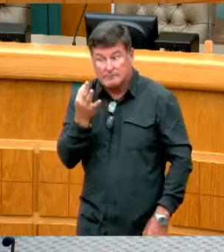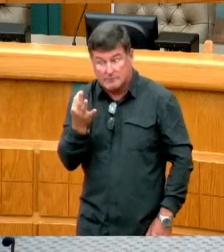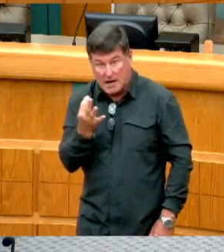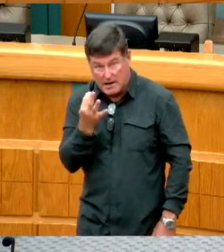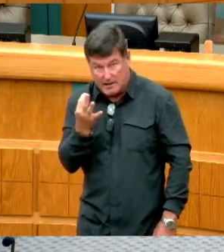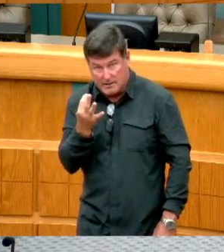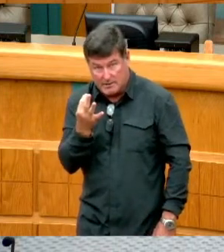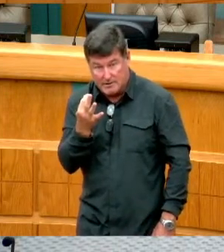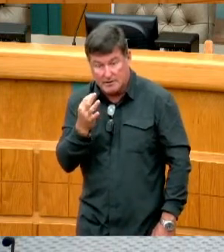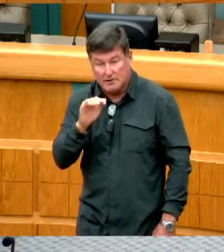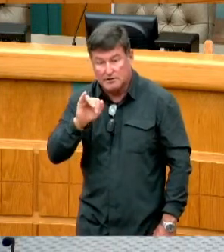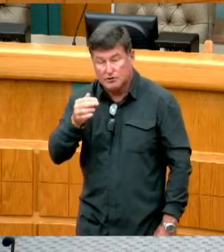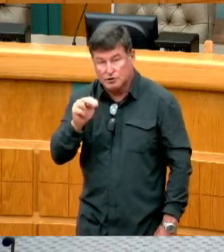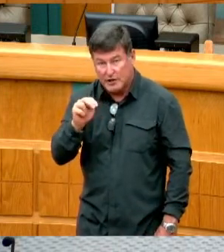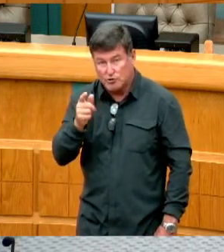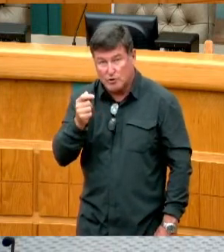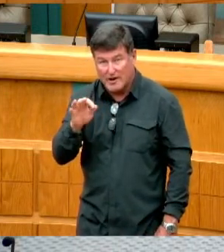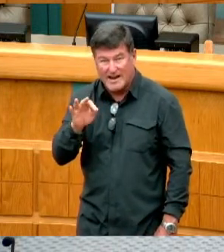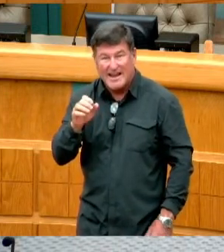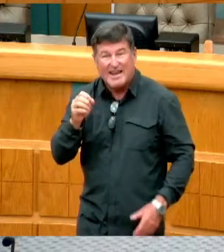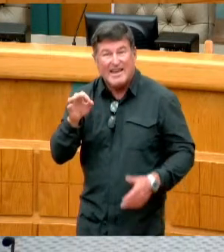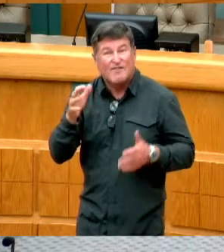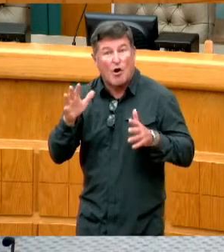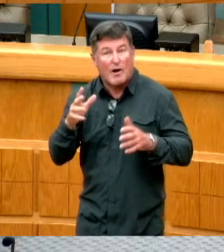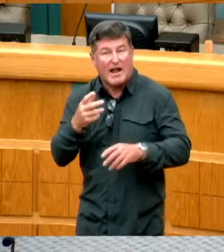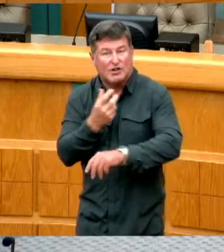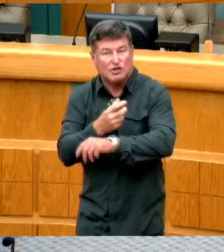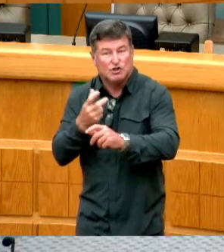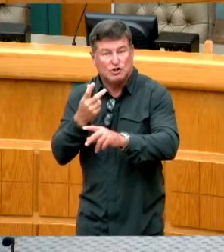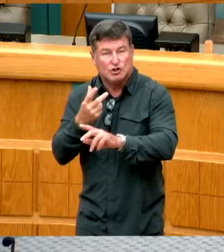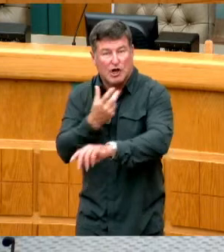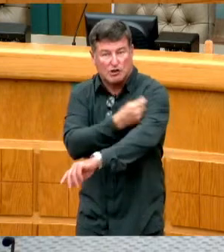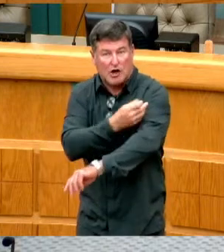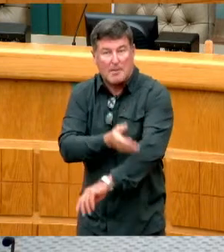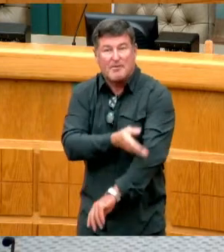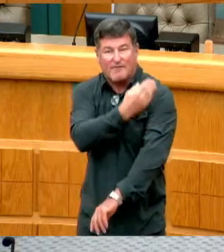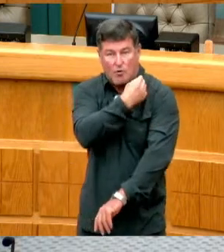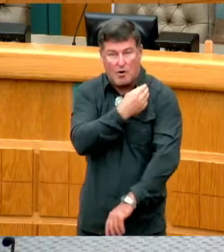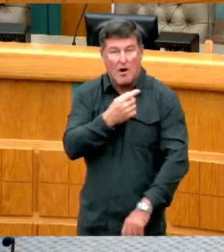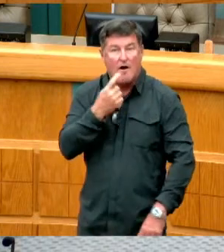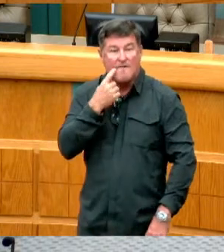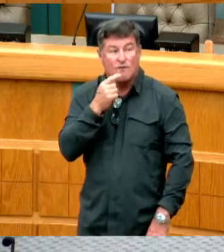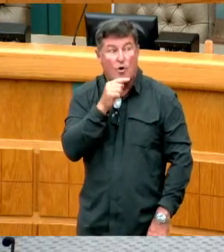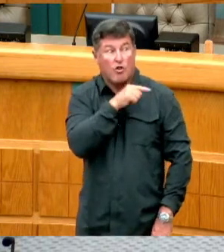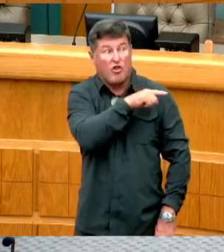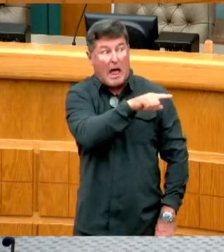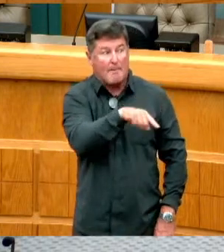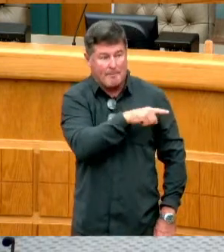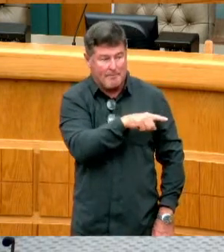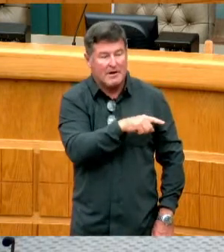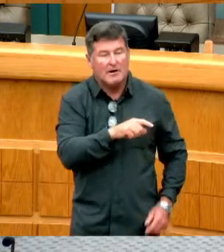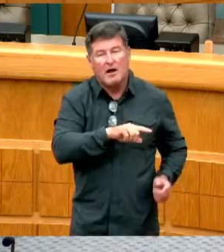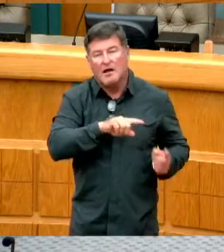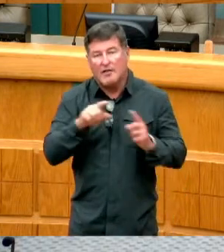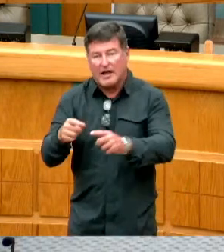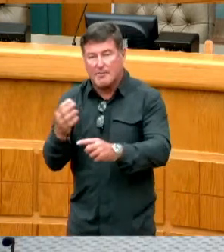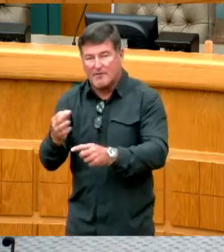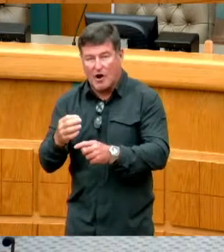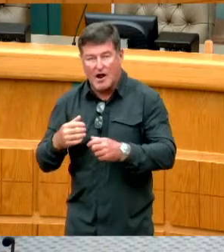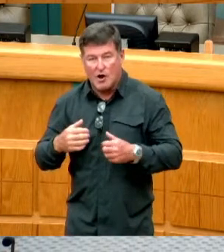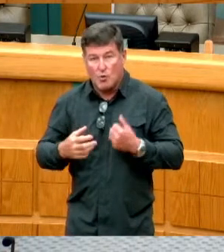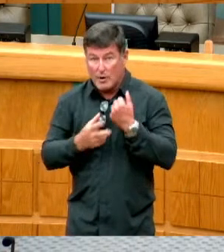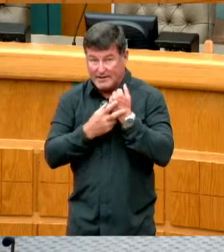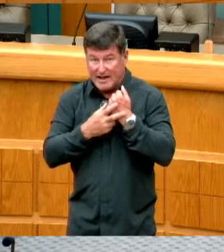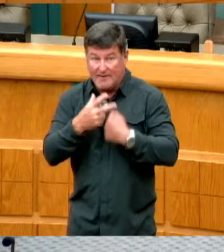those specific individuals. There's 500 doses specifically for them with their name on it. As a